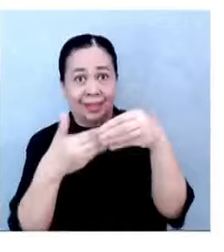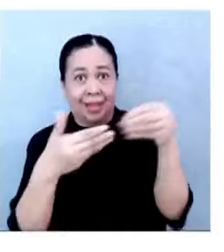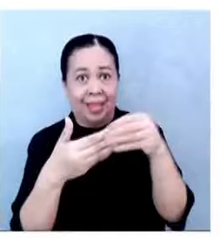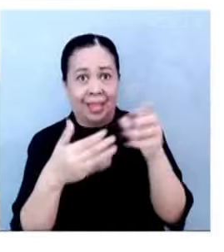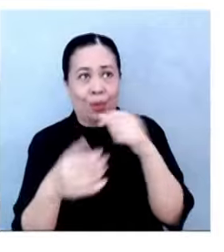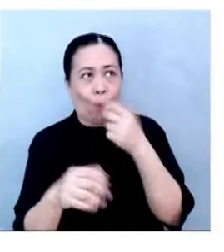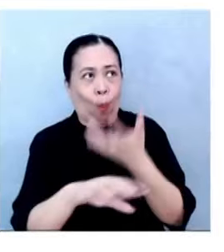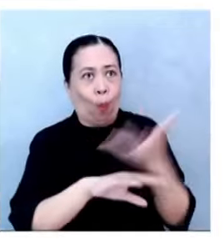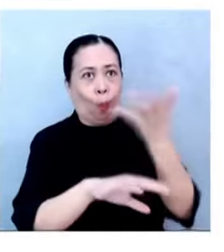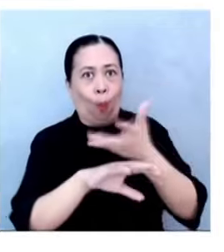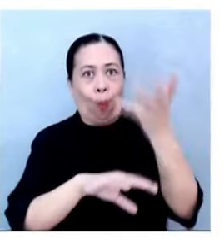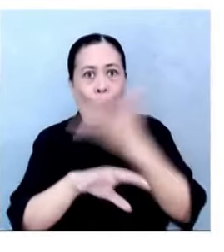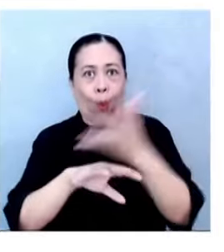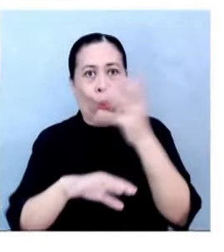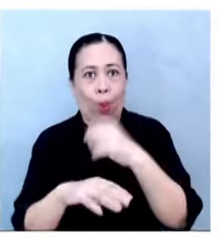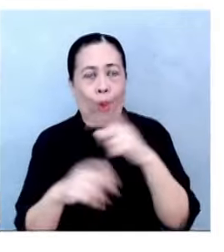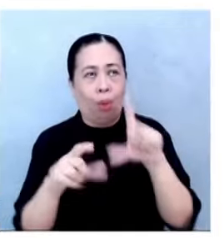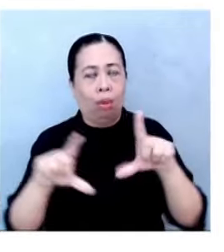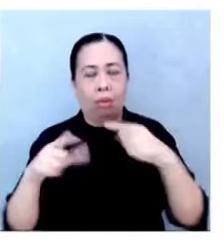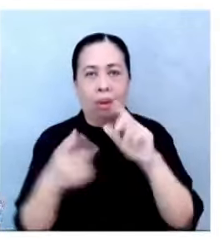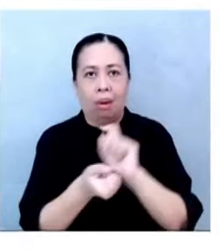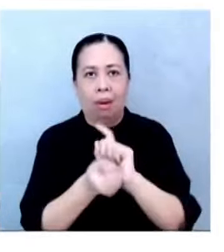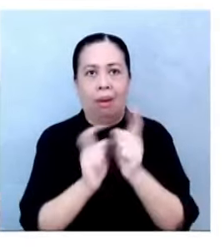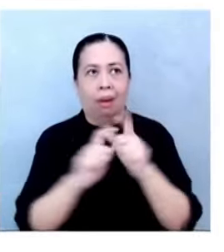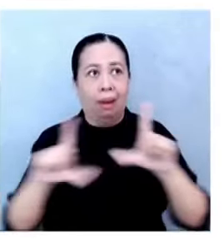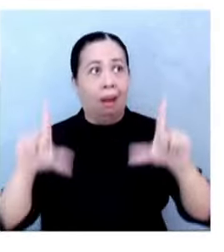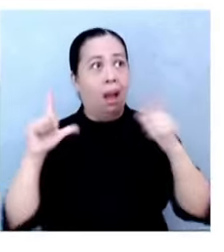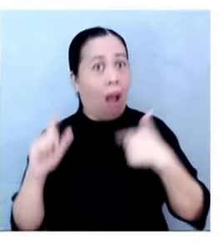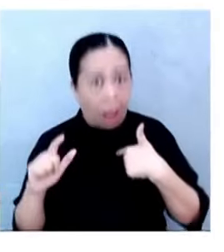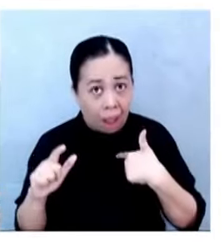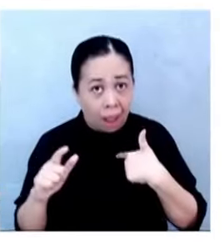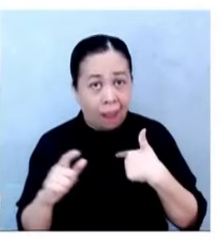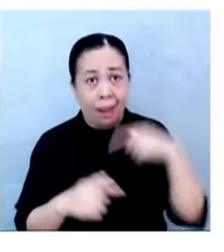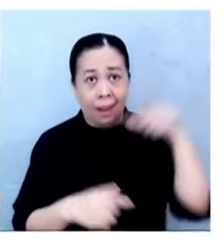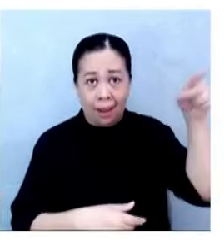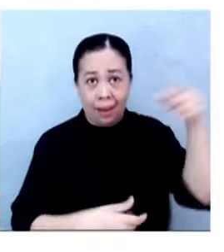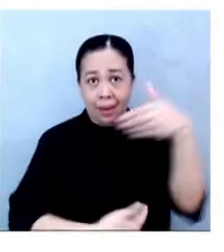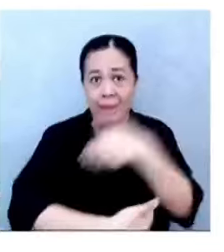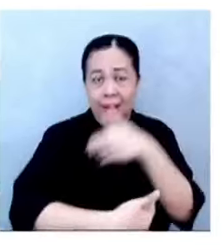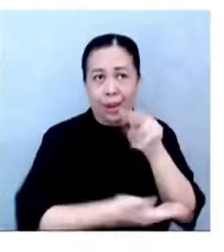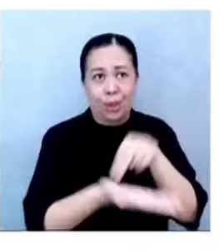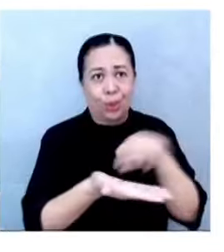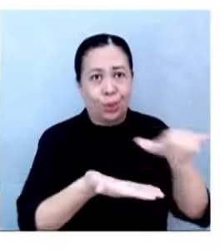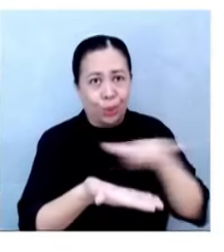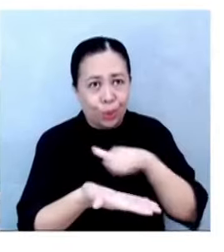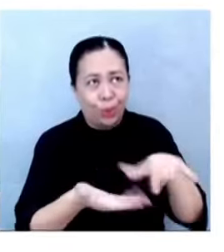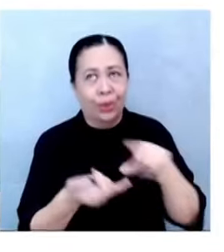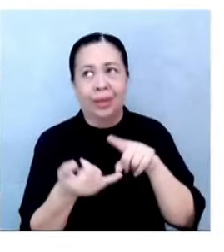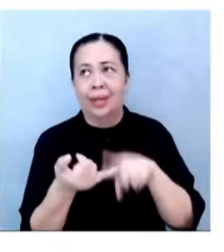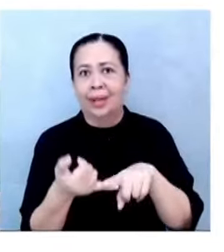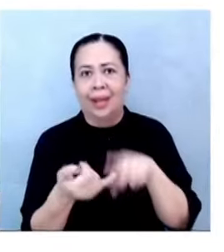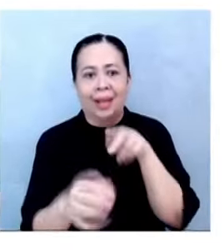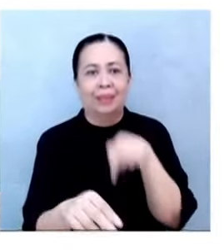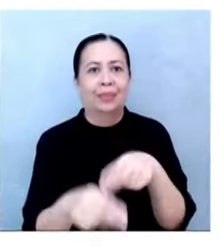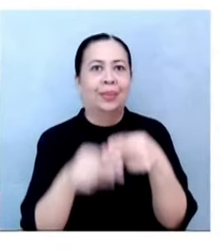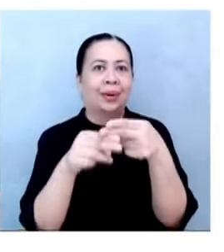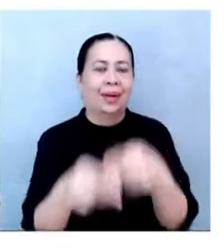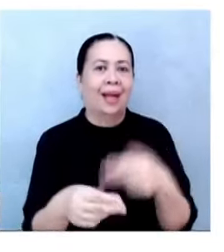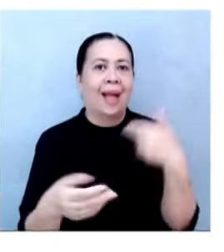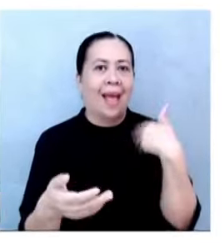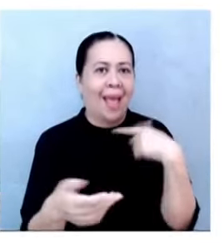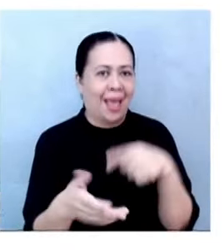manipulated everything to make it up that as if I have an account in in New York. Hey, no. Cayman. Nakalagay ma'am doon sa taas,